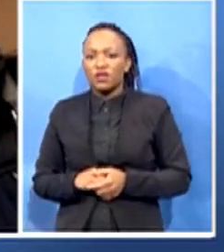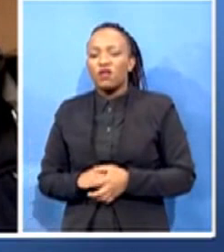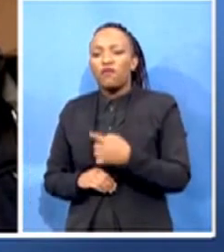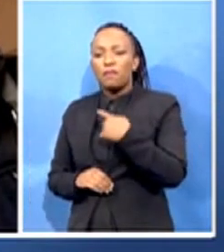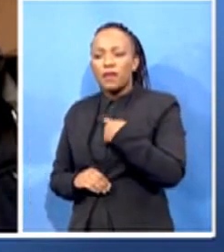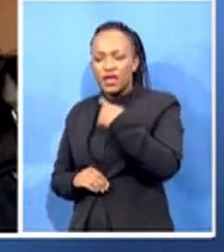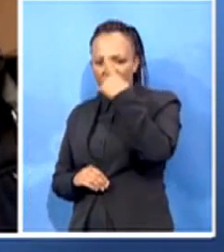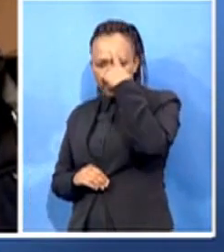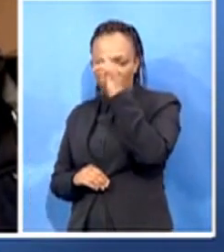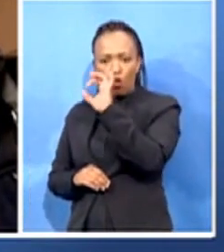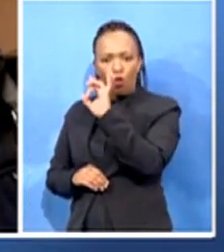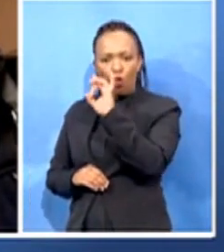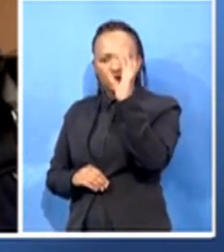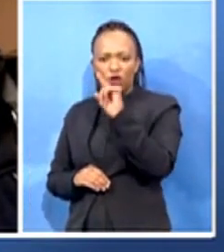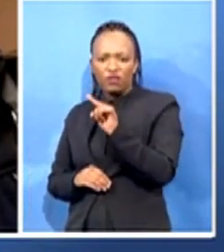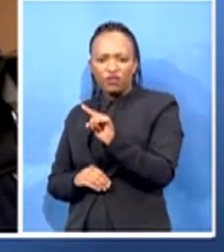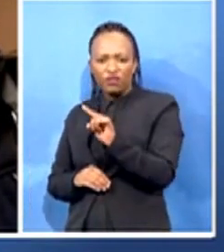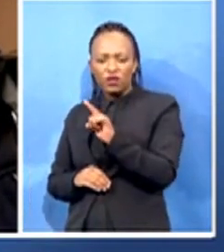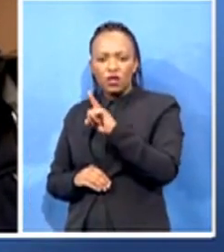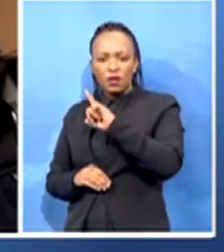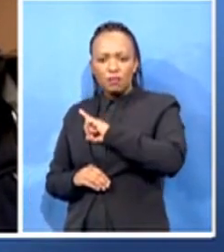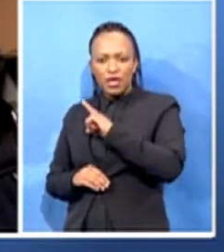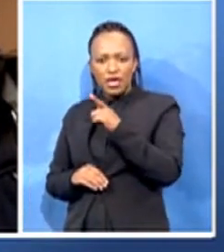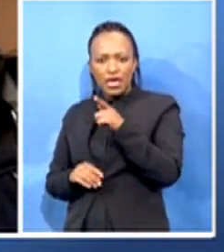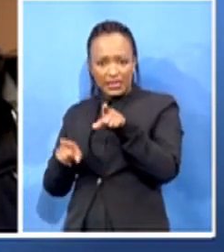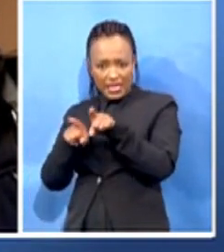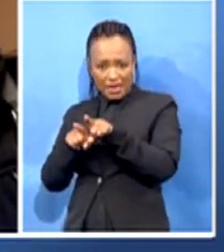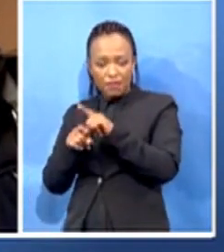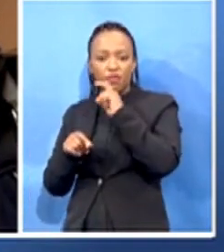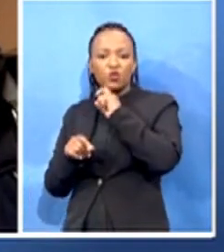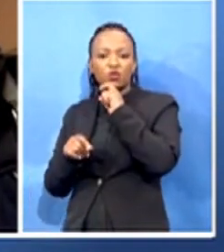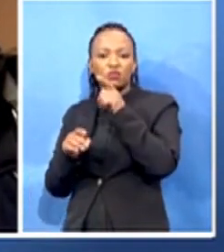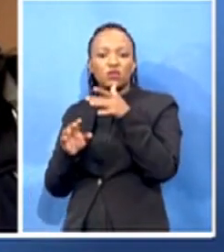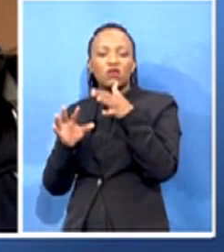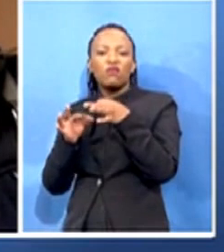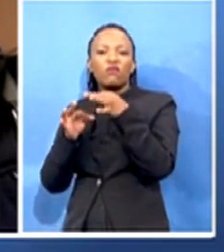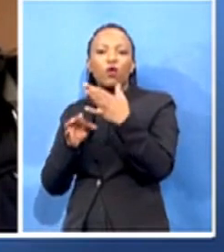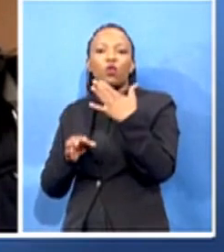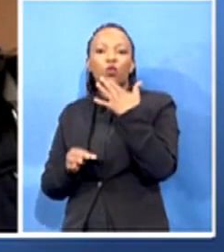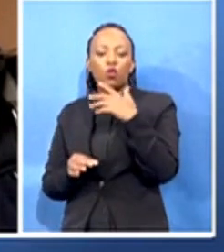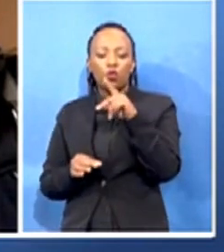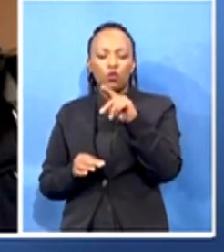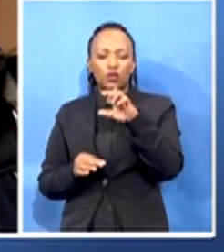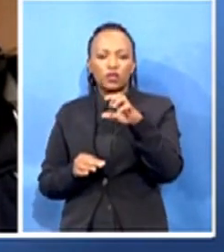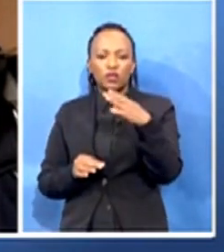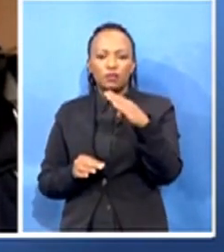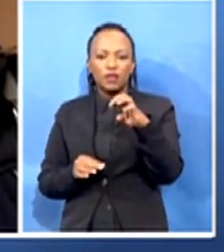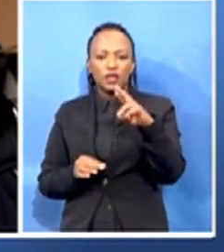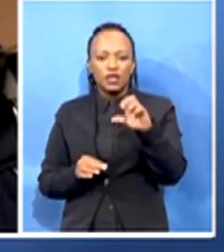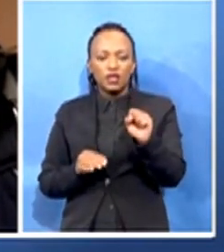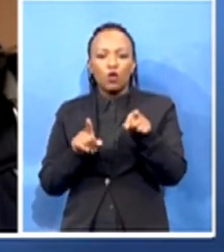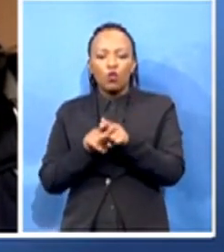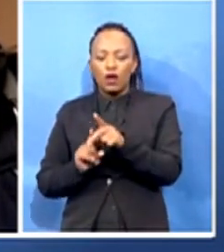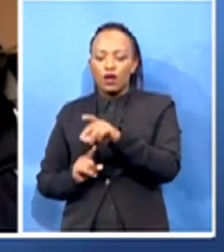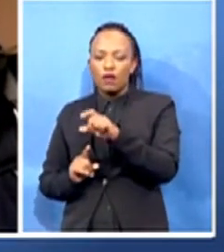to extend the same courtesy to De Beers and Exxaro that you're extending to Petra, where you can negotiate the reduction